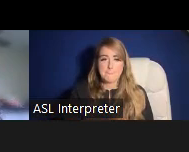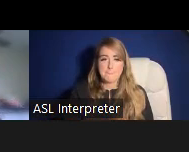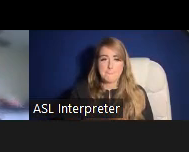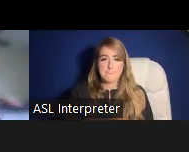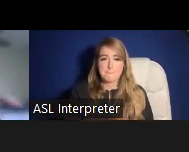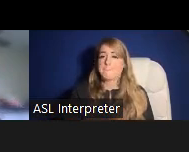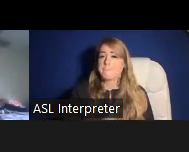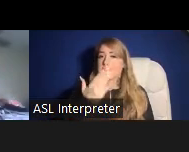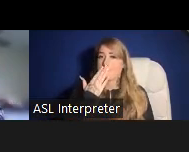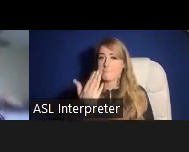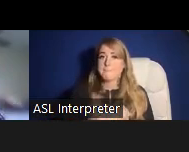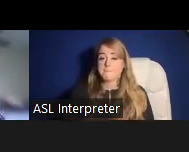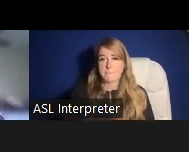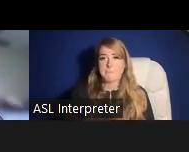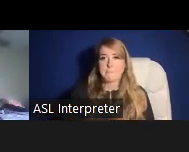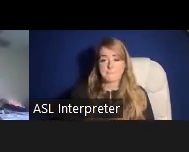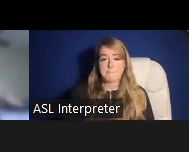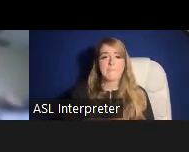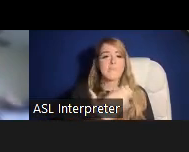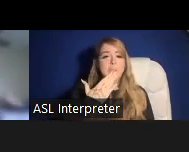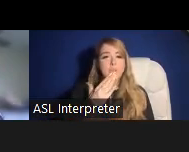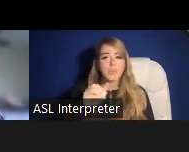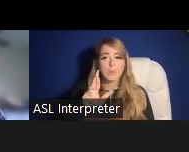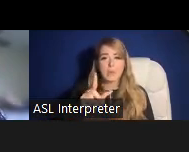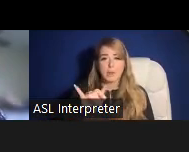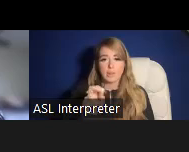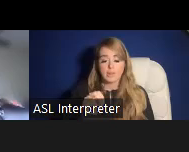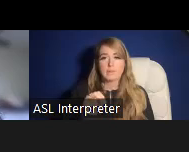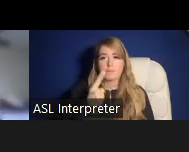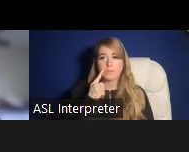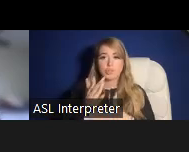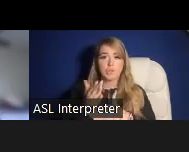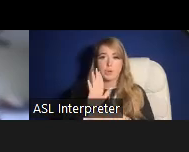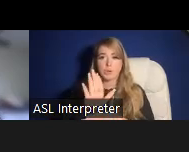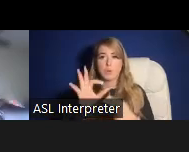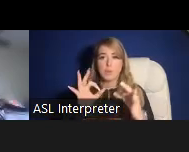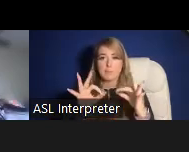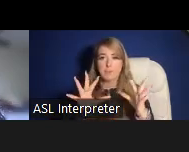Thank you. Thank you, Carolyn, for sharing your input.